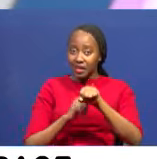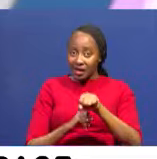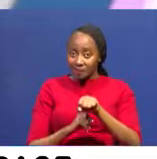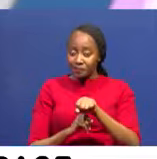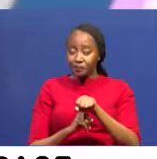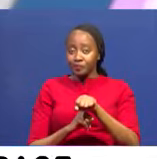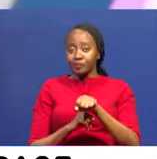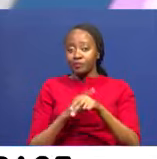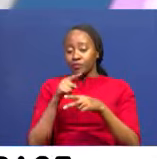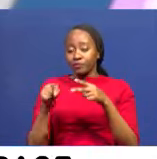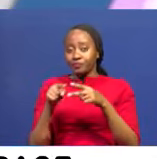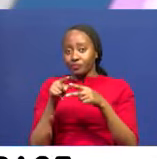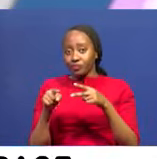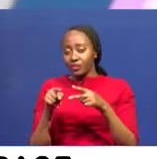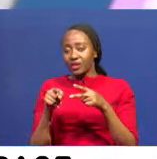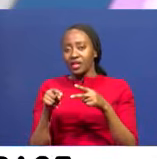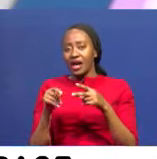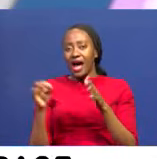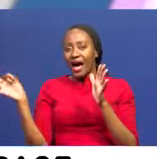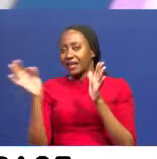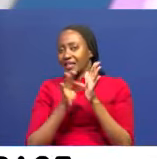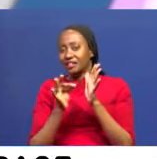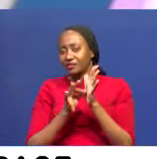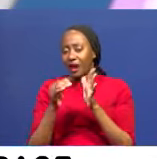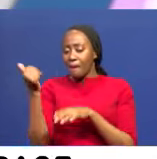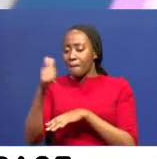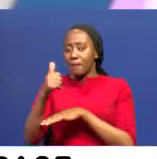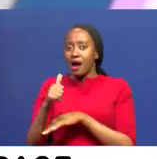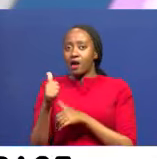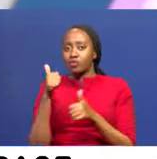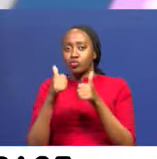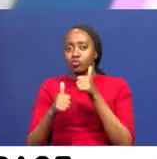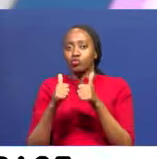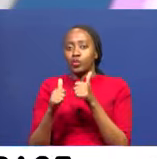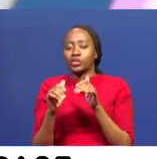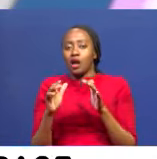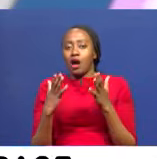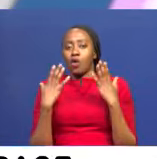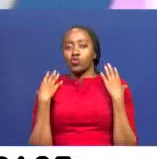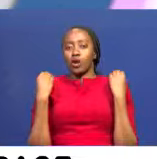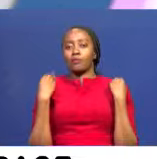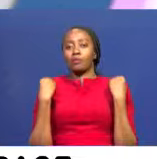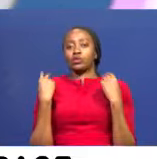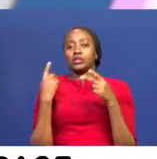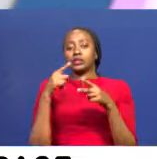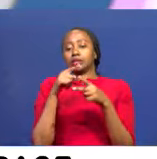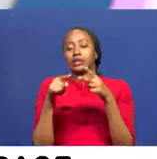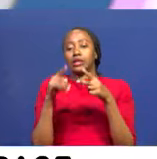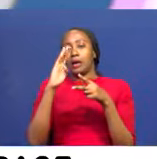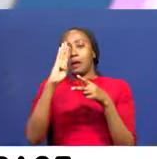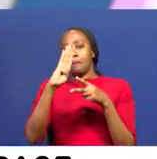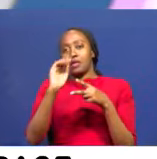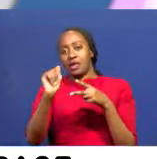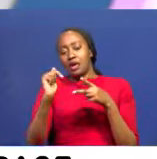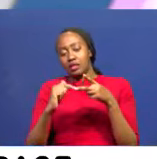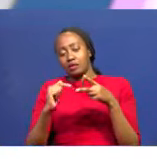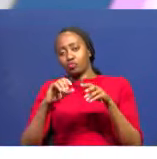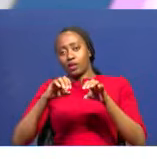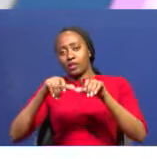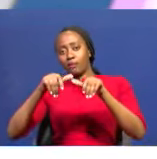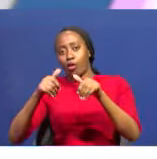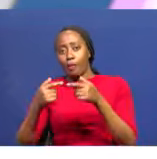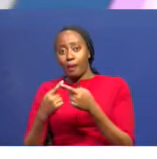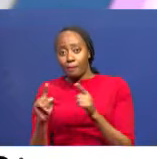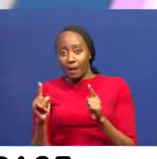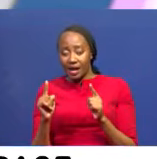we have not really identified what you call the scope of practice of both cadres. So what you find as the